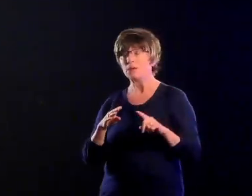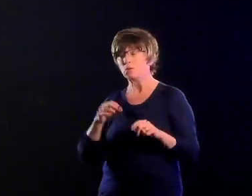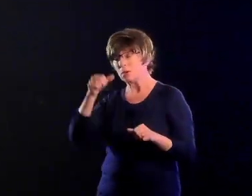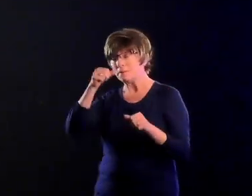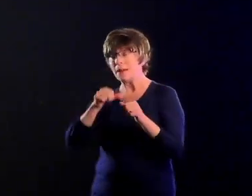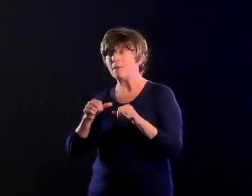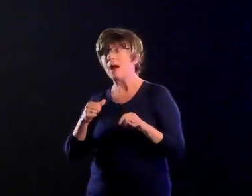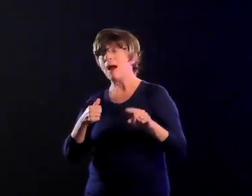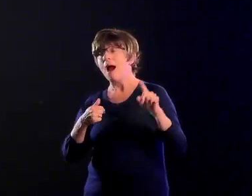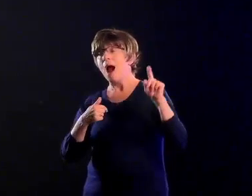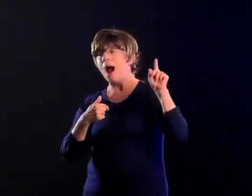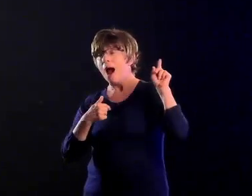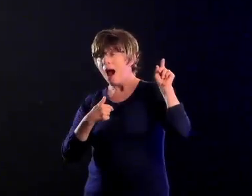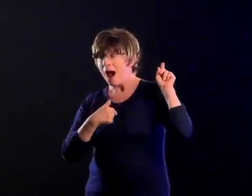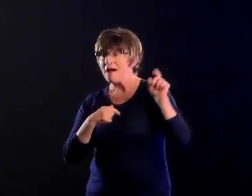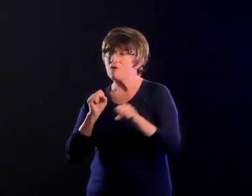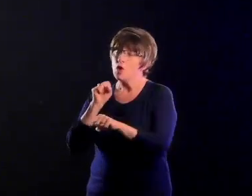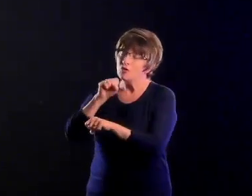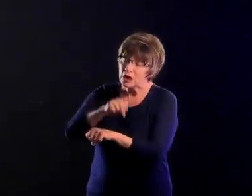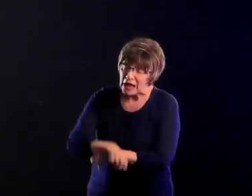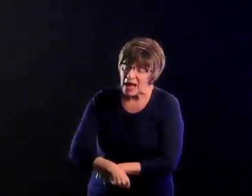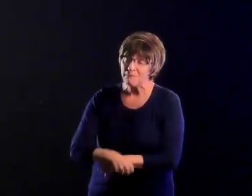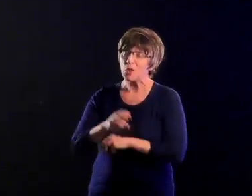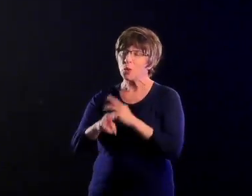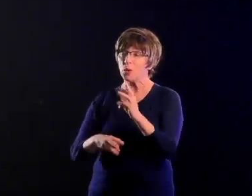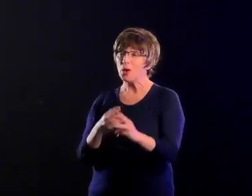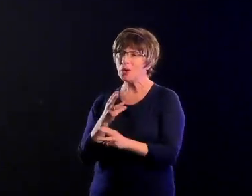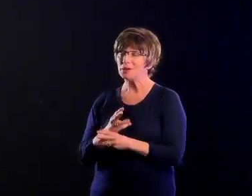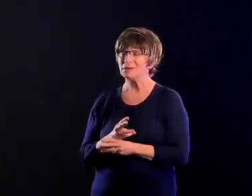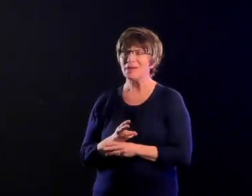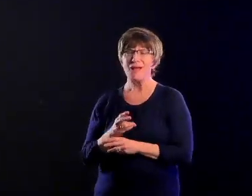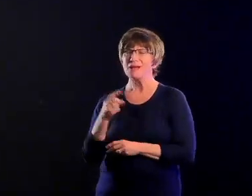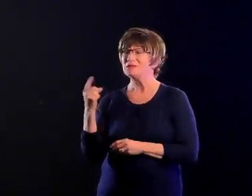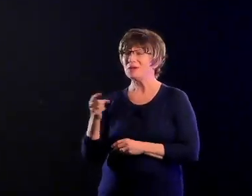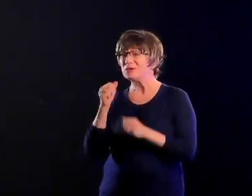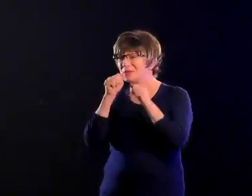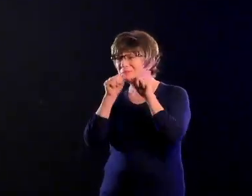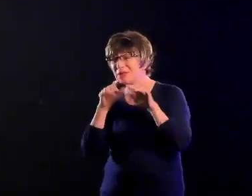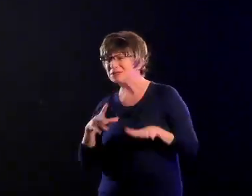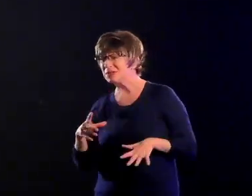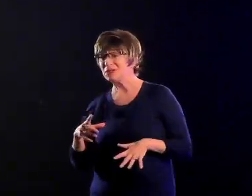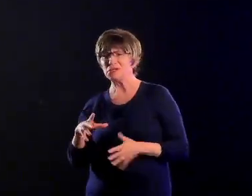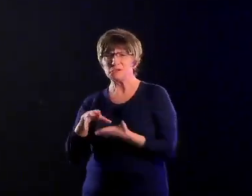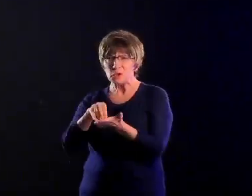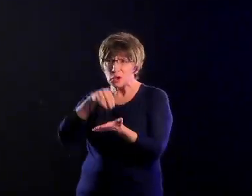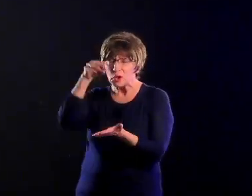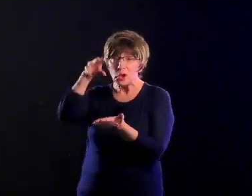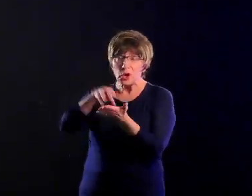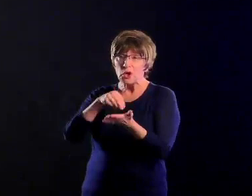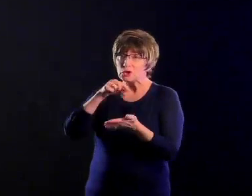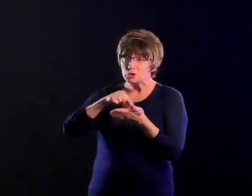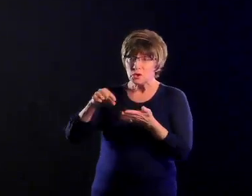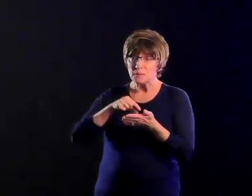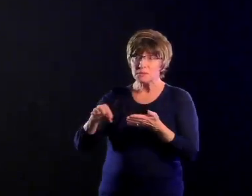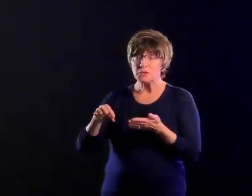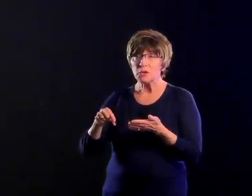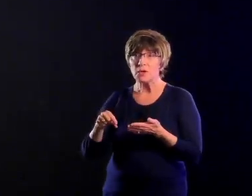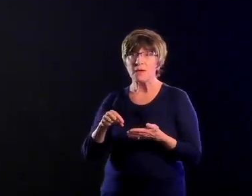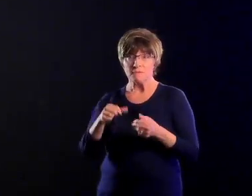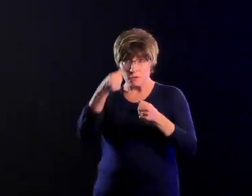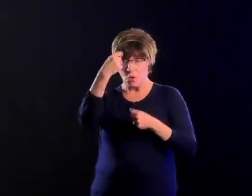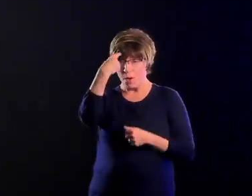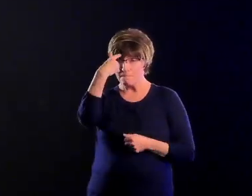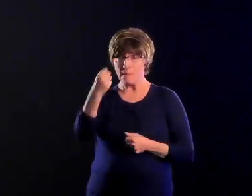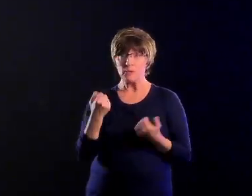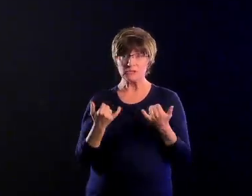I participated in Mission M&M because it's always a blessing to learn scripture. Like, you can memorize something today, but in 5 years, that's still gonna apply